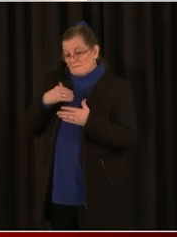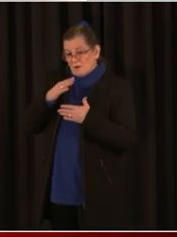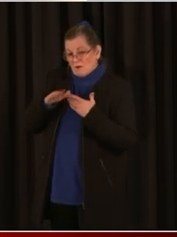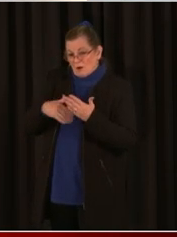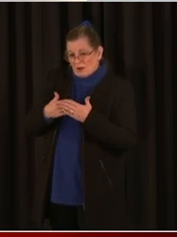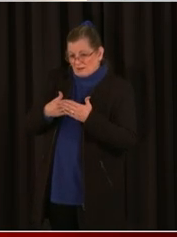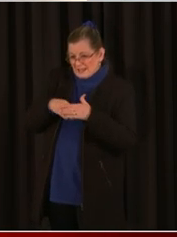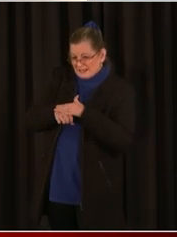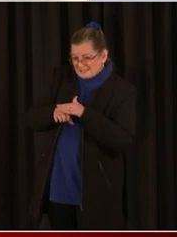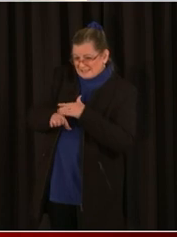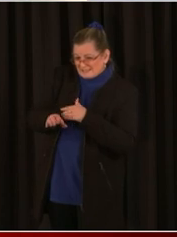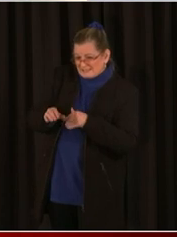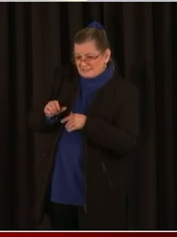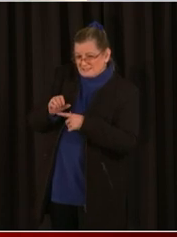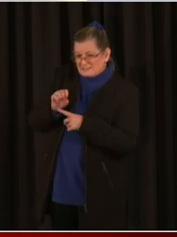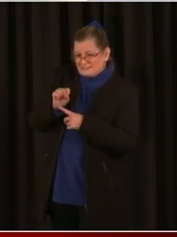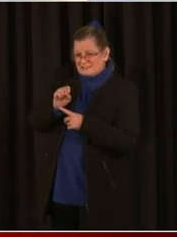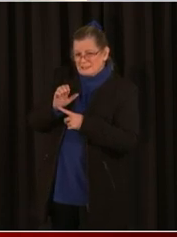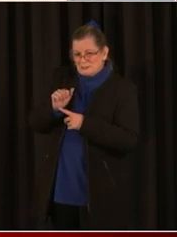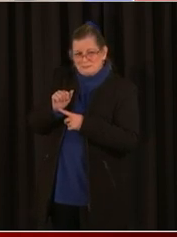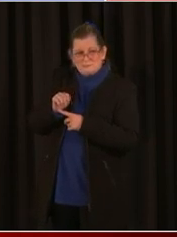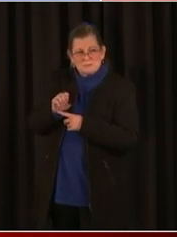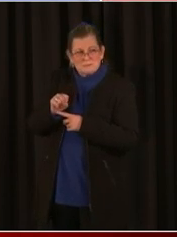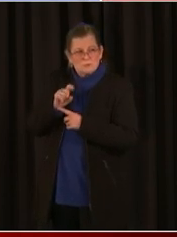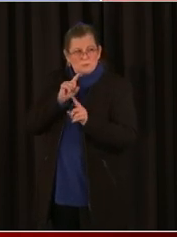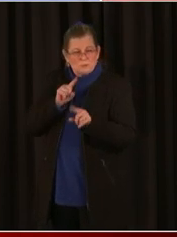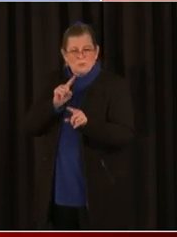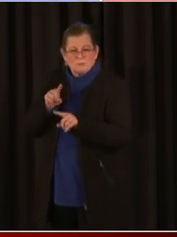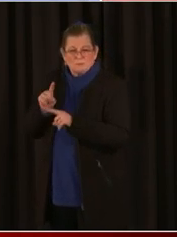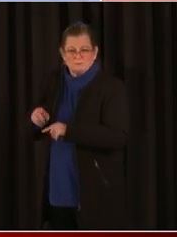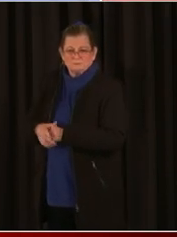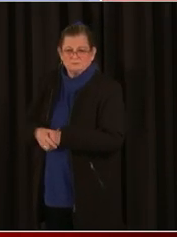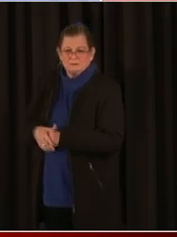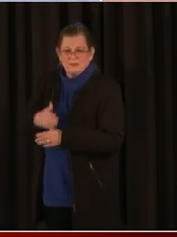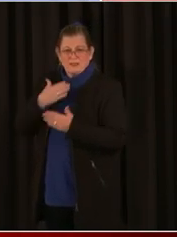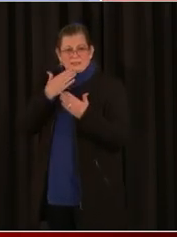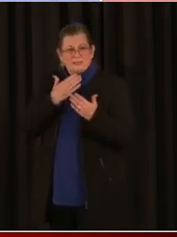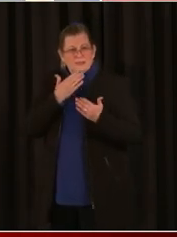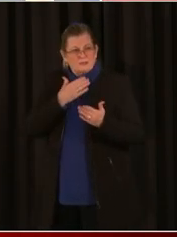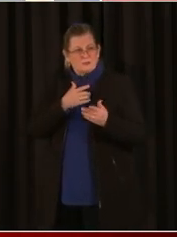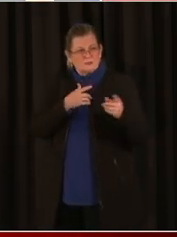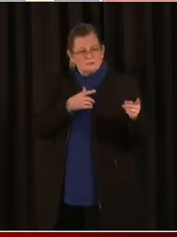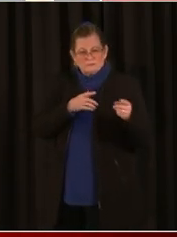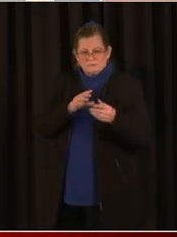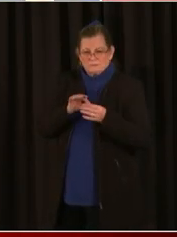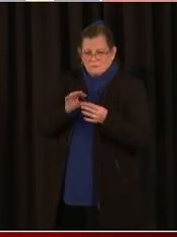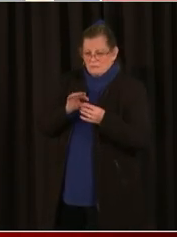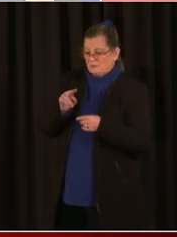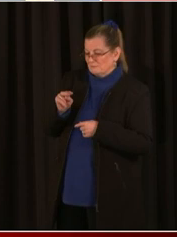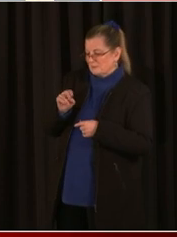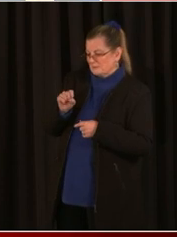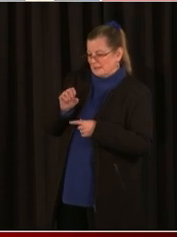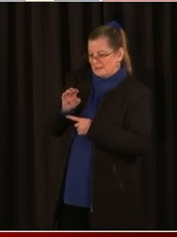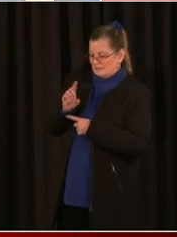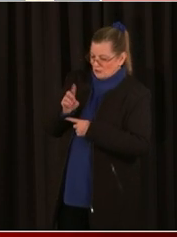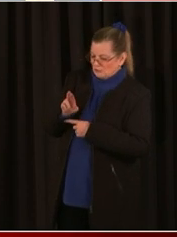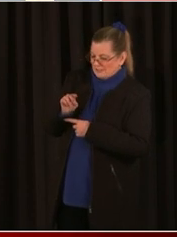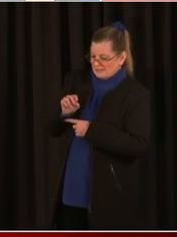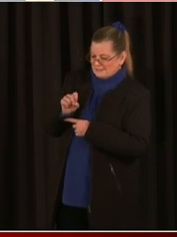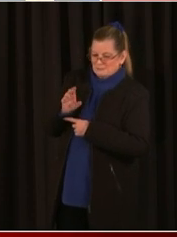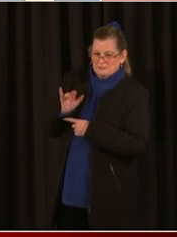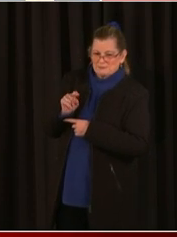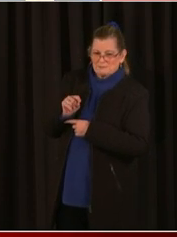scams reported. Thank you. Thank you, Dr. Nesbitt. Lastly, I just want to highlight some